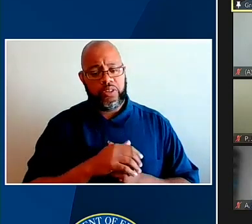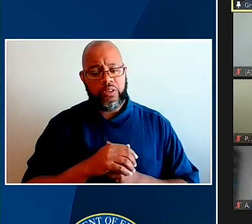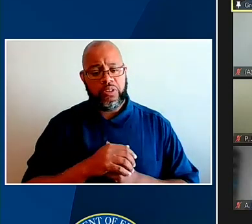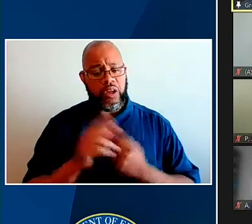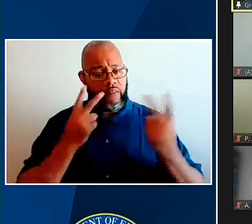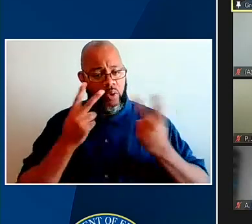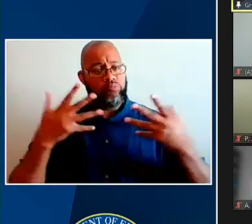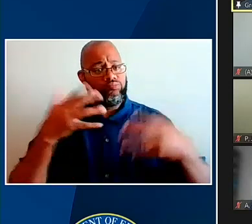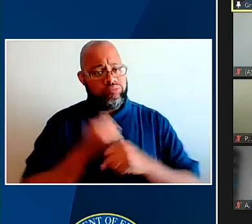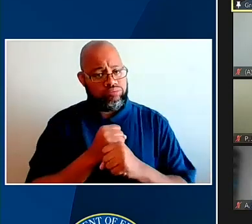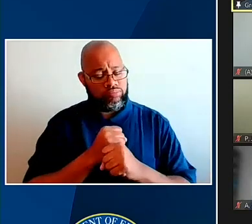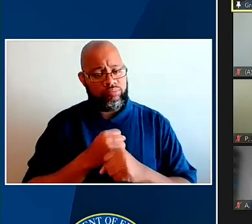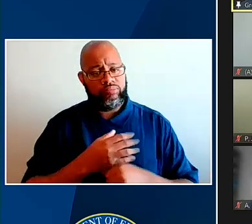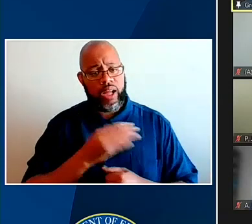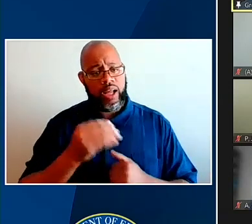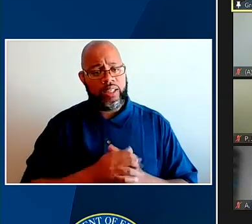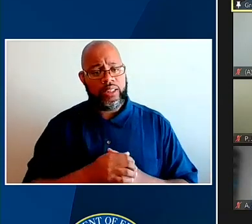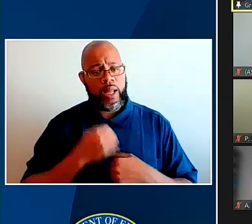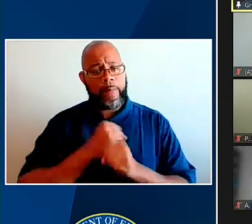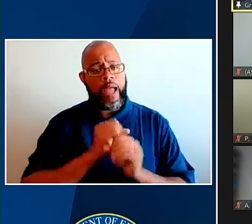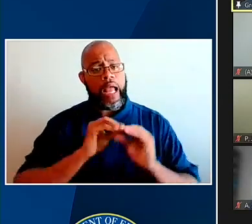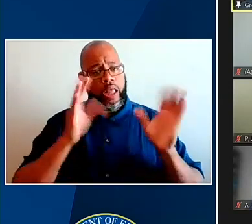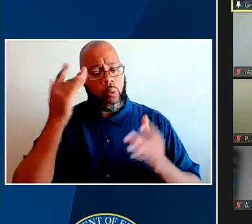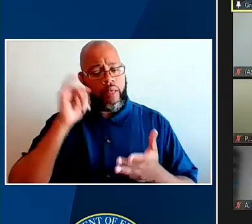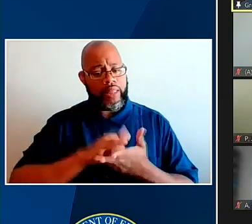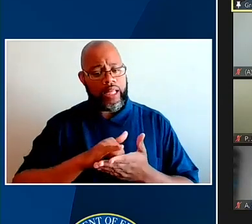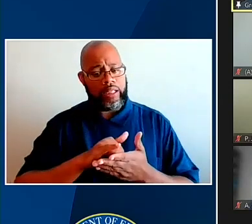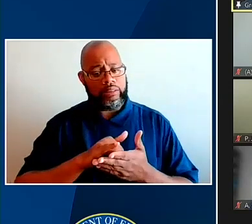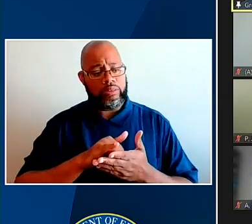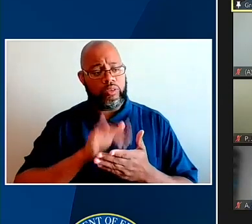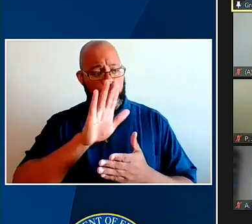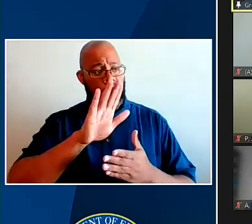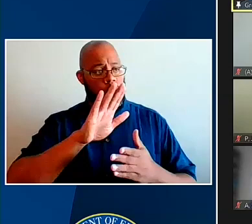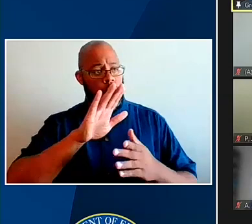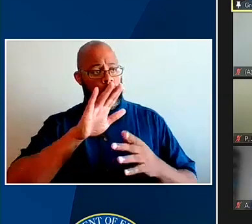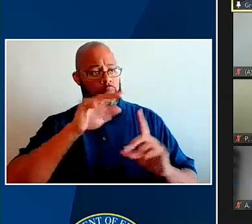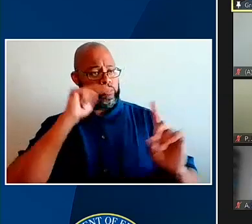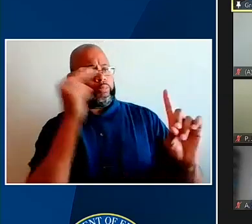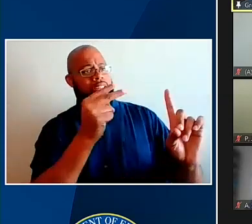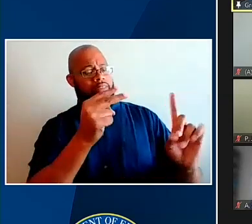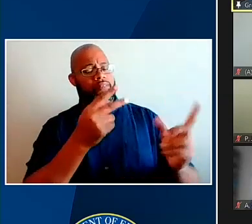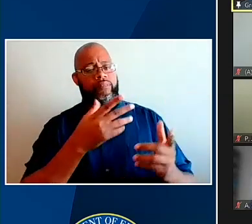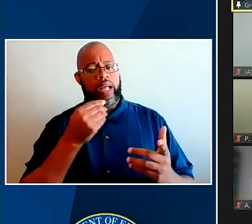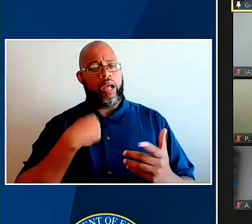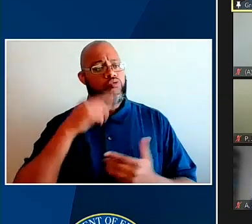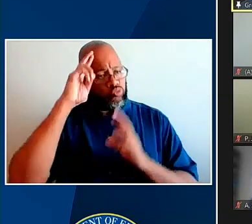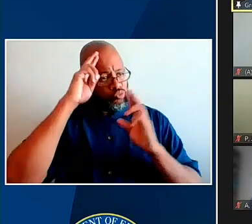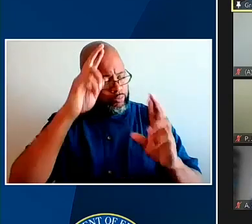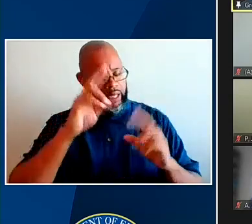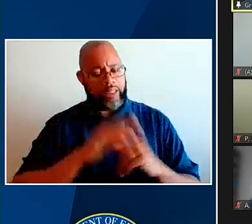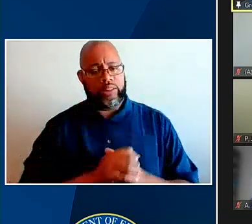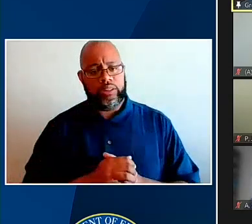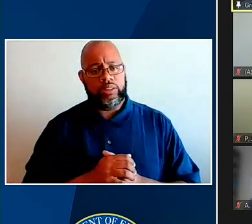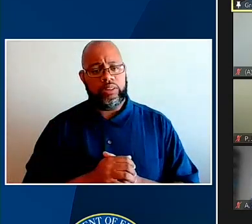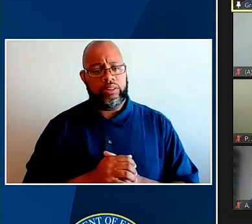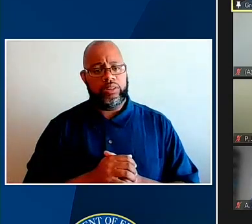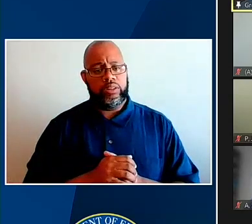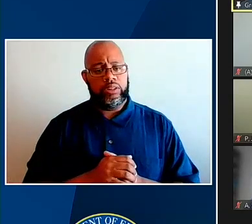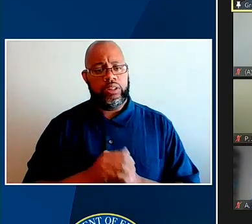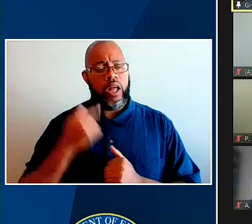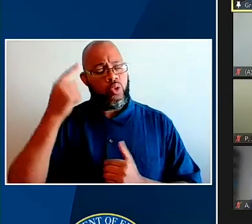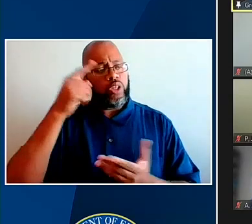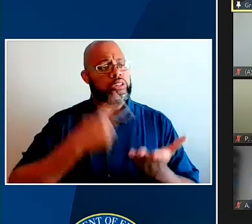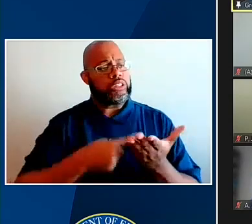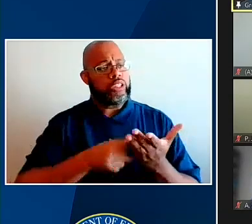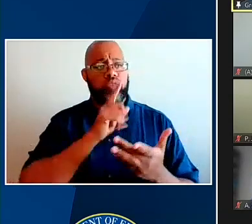succinctly and made it very clear why they stand where they stand, and we certainly respect where everybody's coming from with that. I thought the discussion was